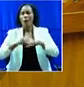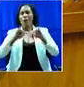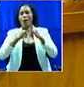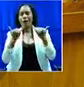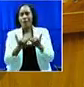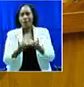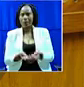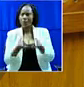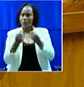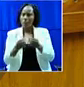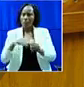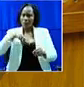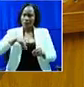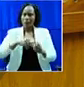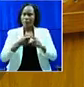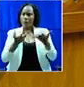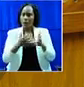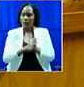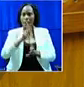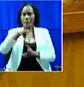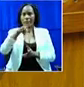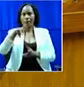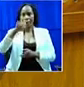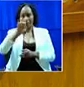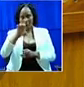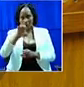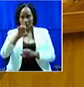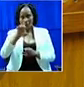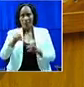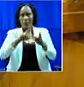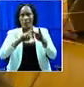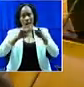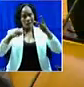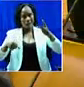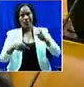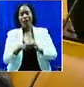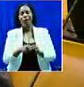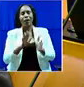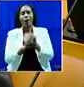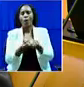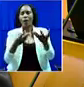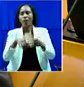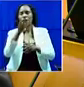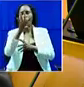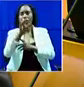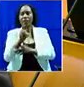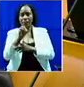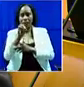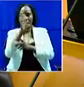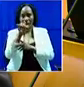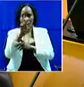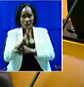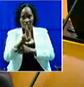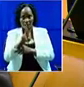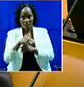relief measures worth in the region of about 40 billion. The South African